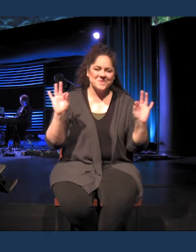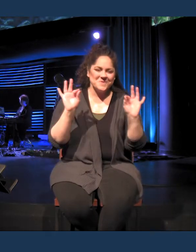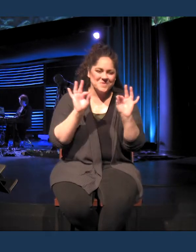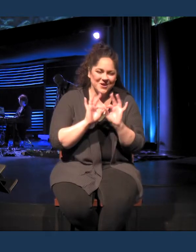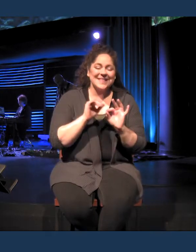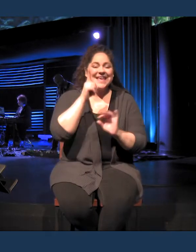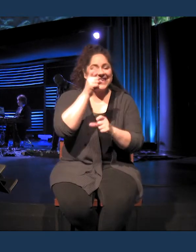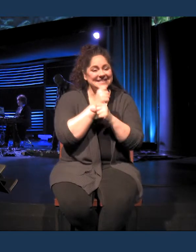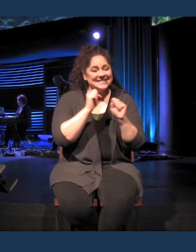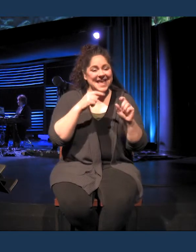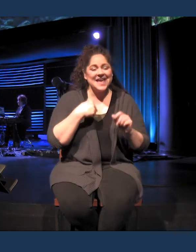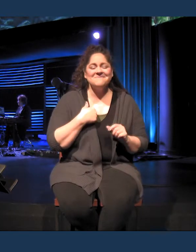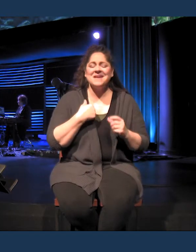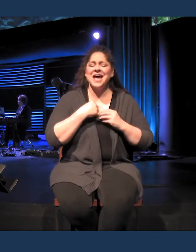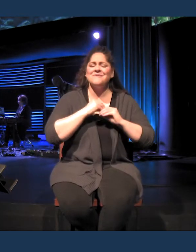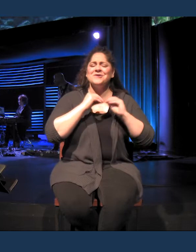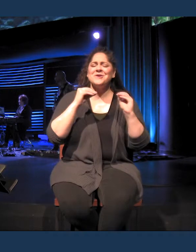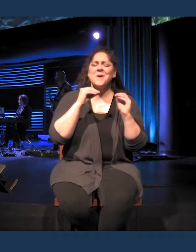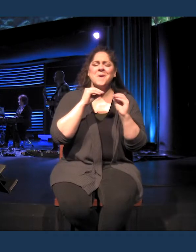me, and I thirst no more.